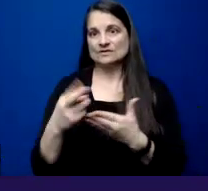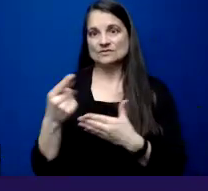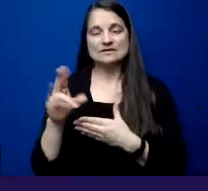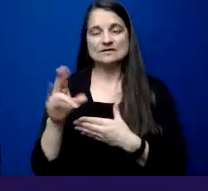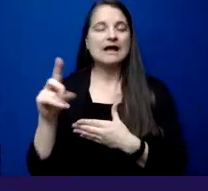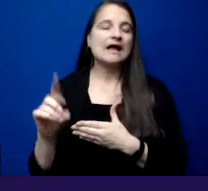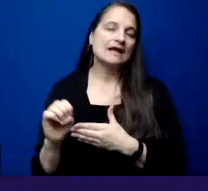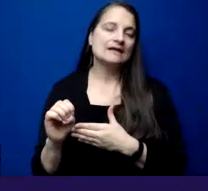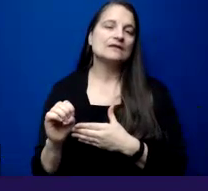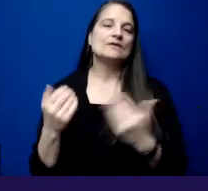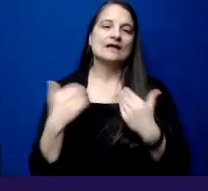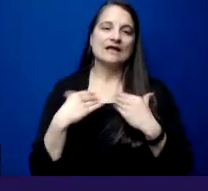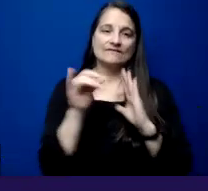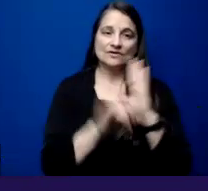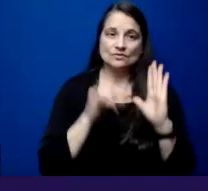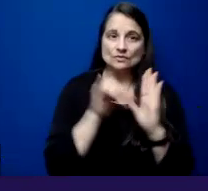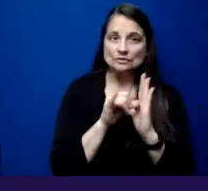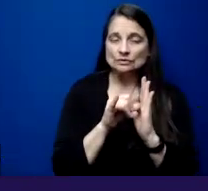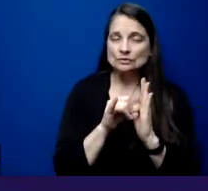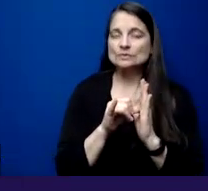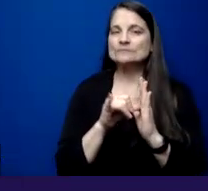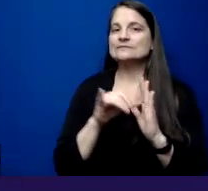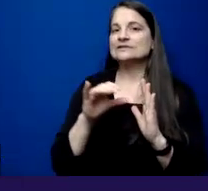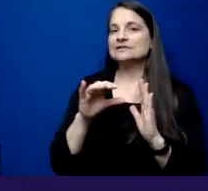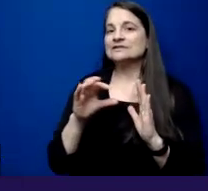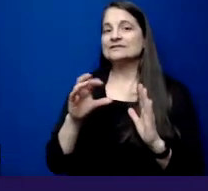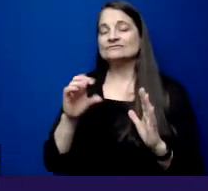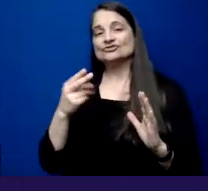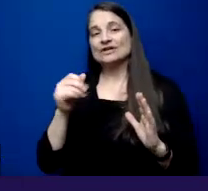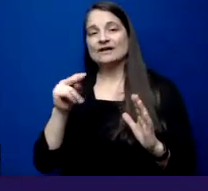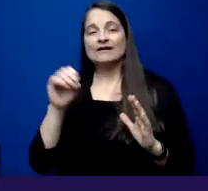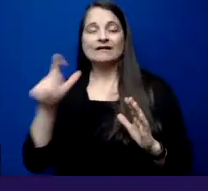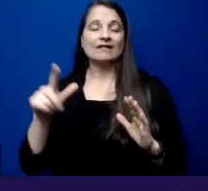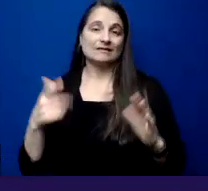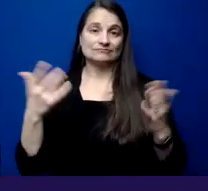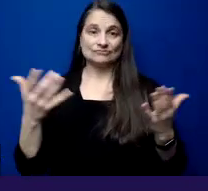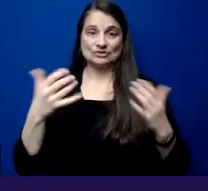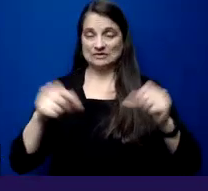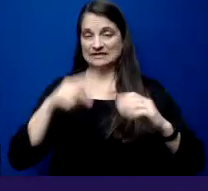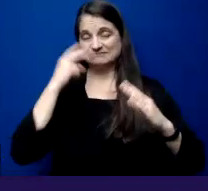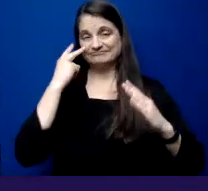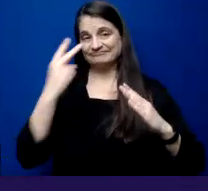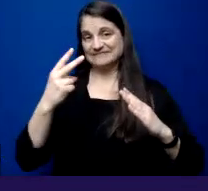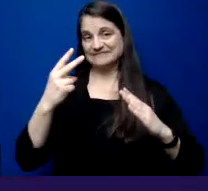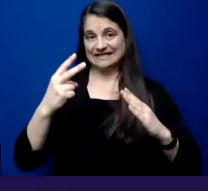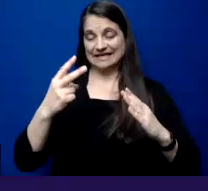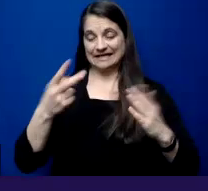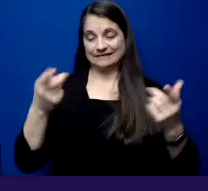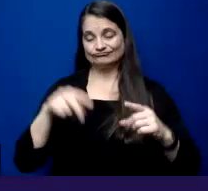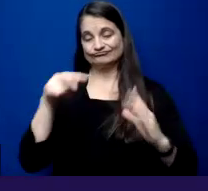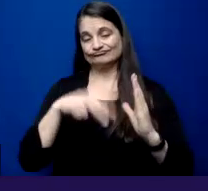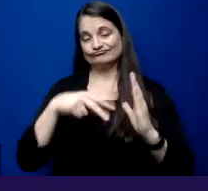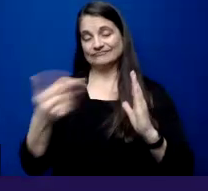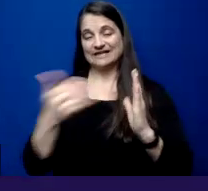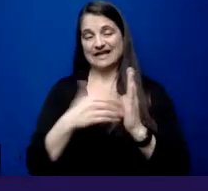have our YouTube channel where this and other videos are available for you to review at your leisure. If you'd like to contact